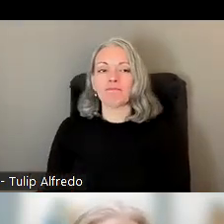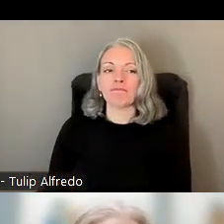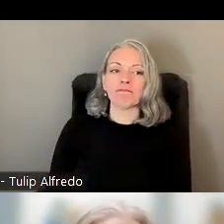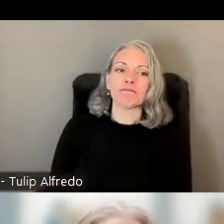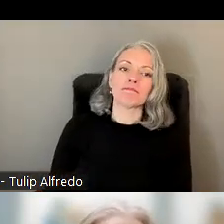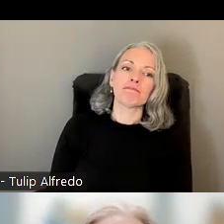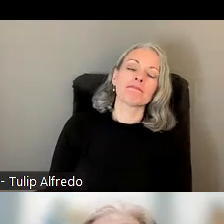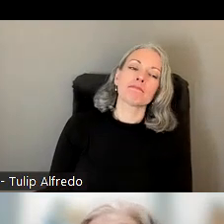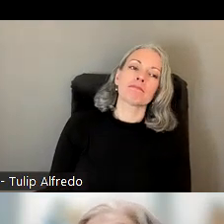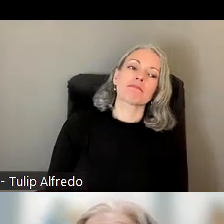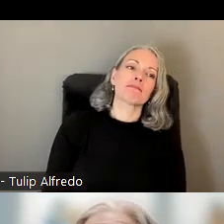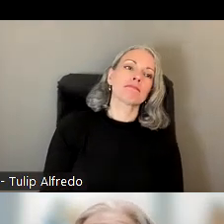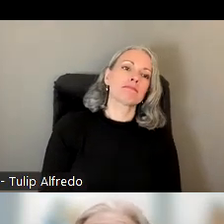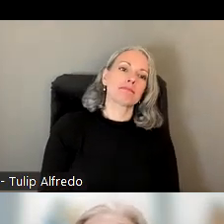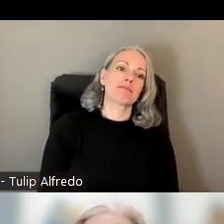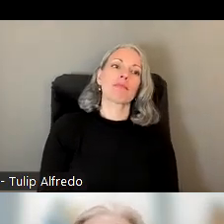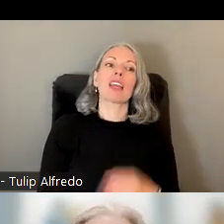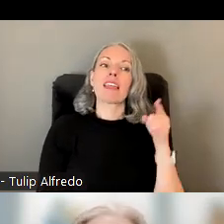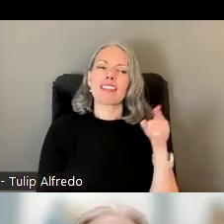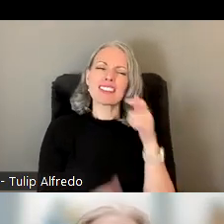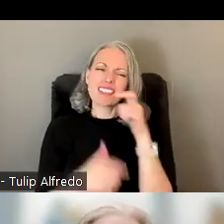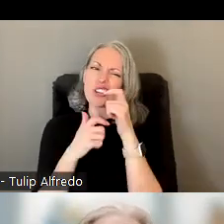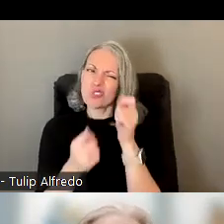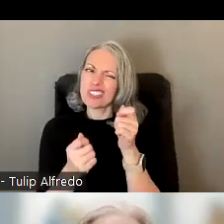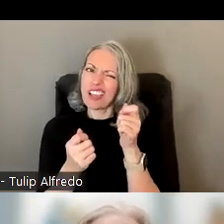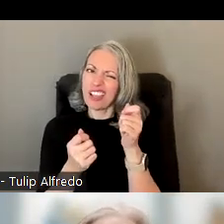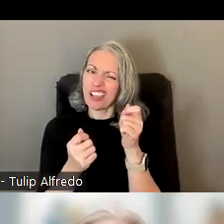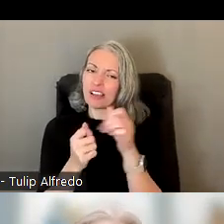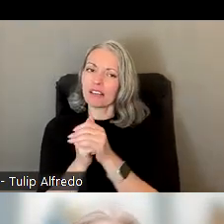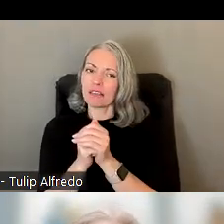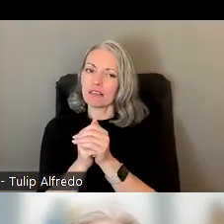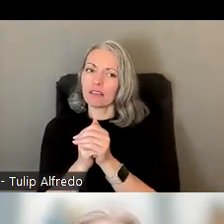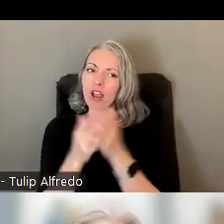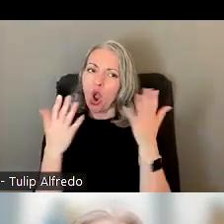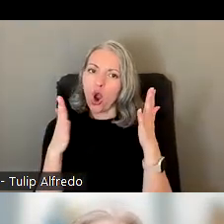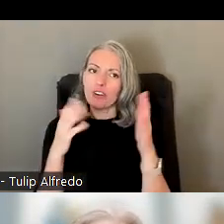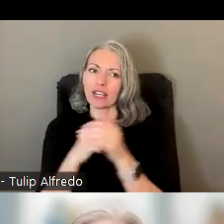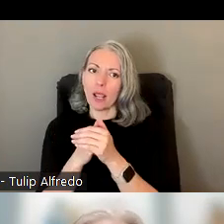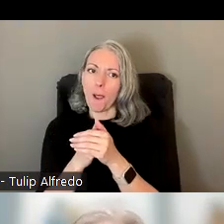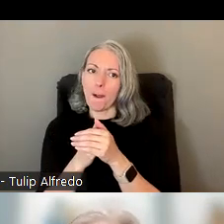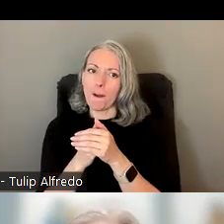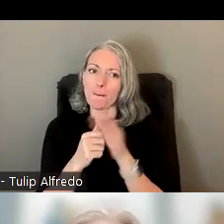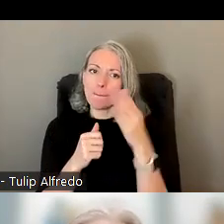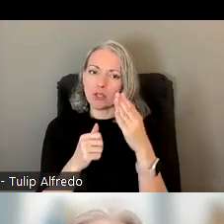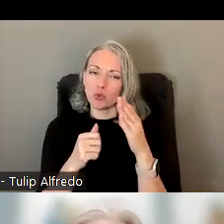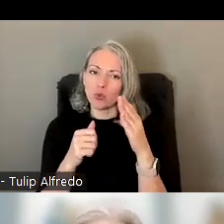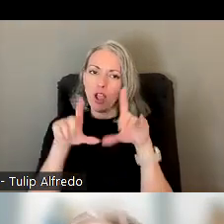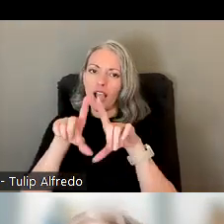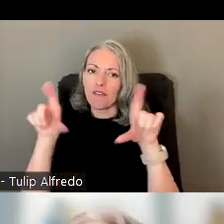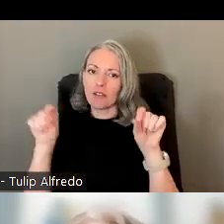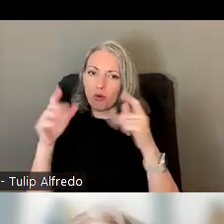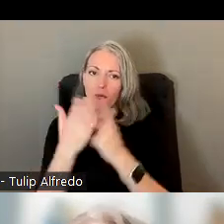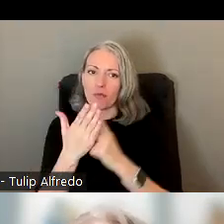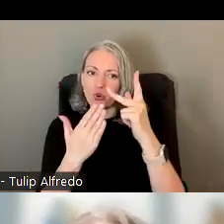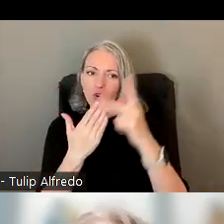slide. This is an interesting piece of legislation. There is already a Blue Envelope program in Riverside County and in San